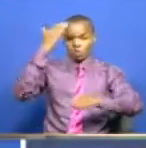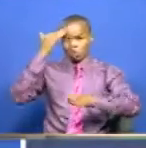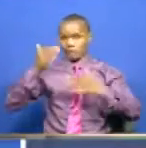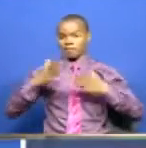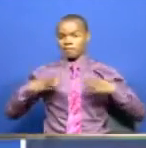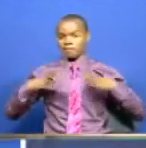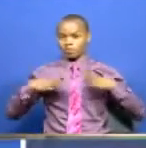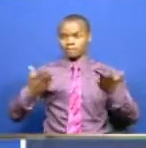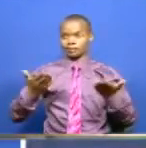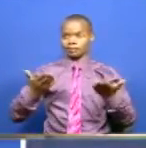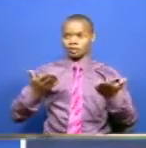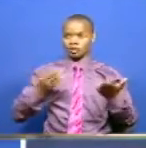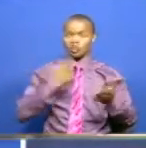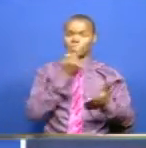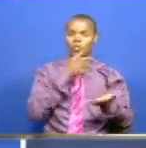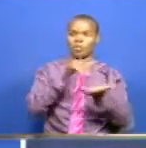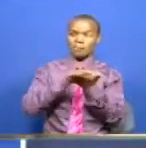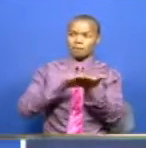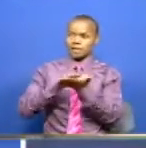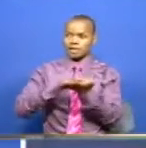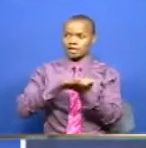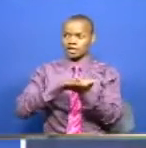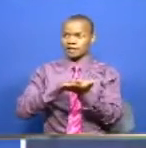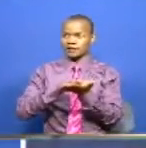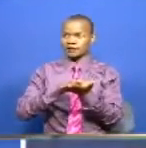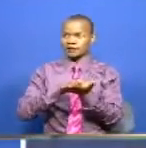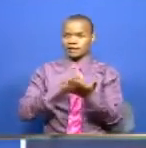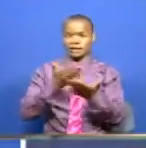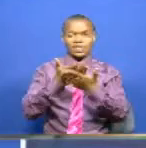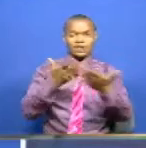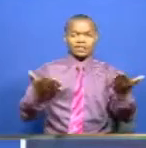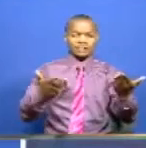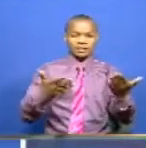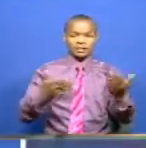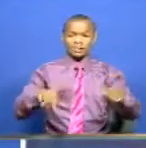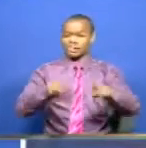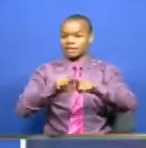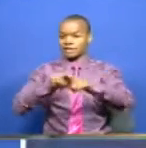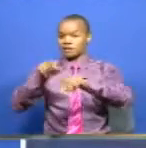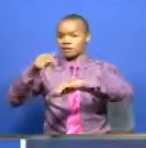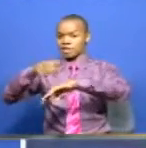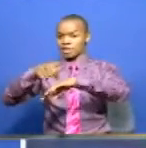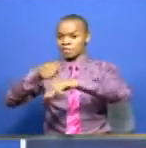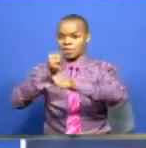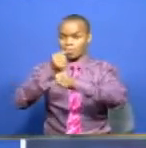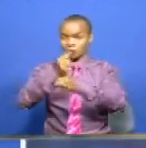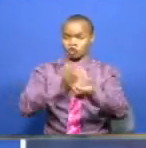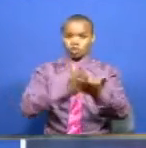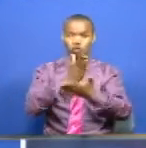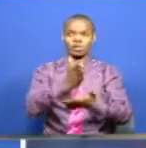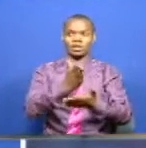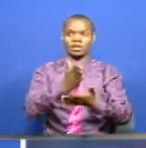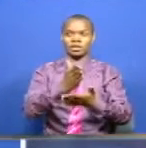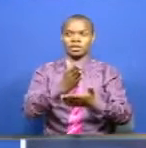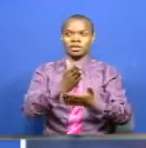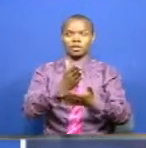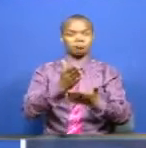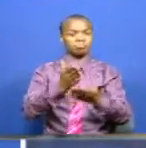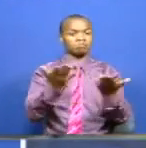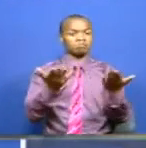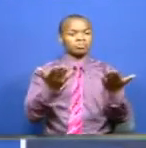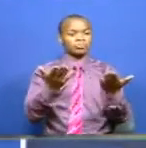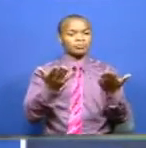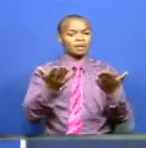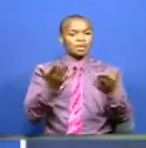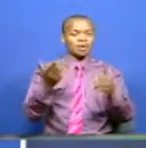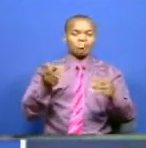serve for basic necessities, but at the same time make sure that you did not leave wherever you left to